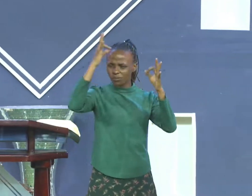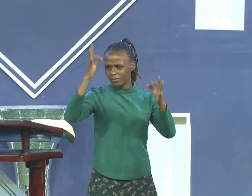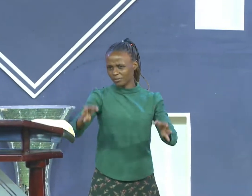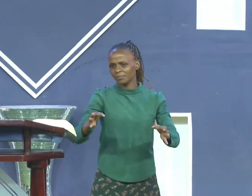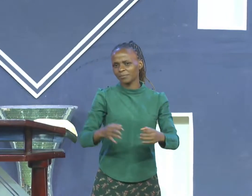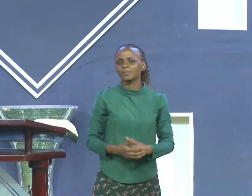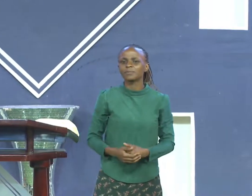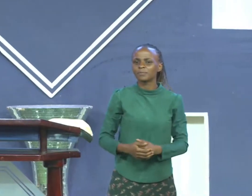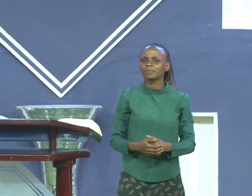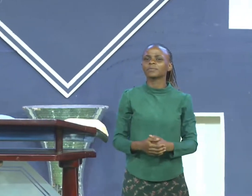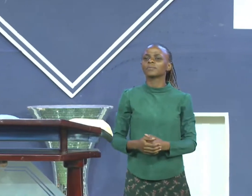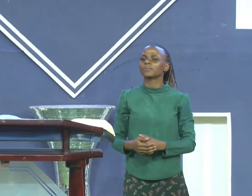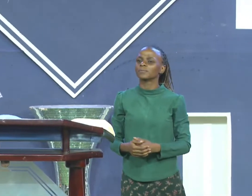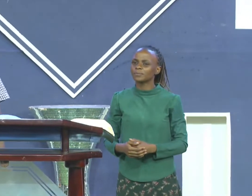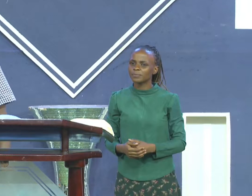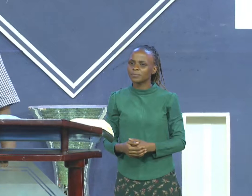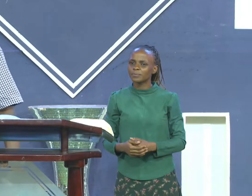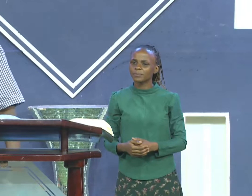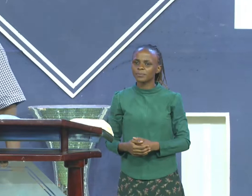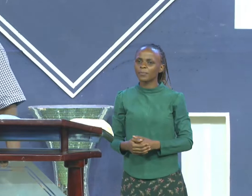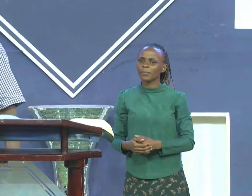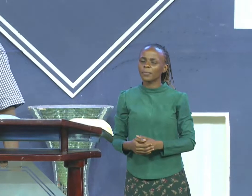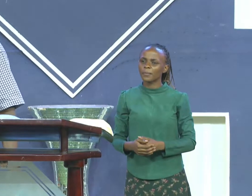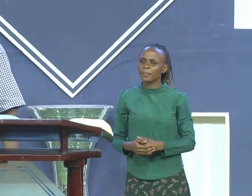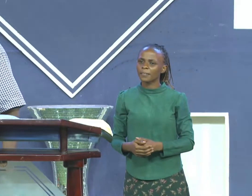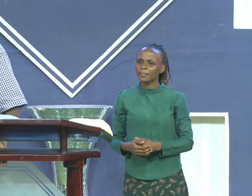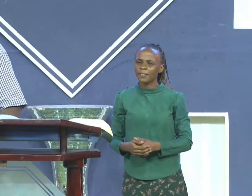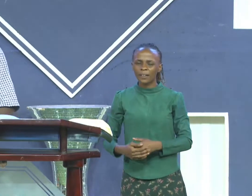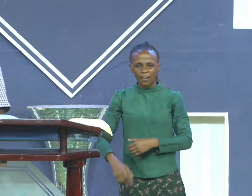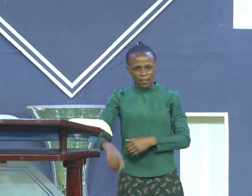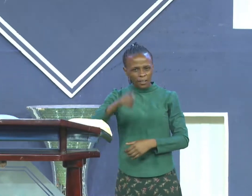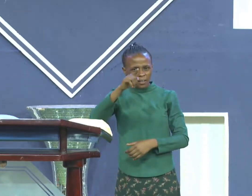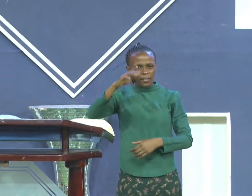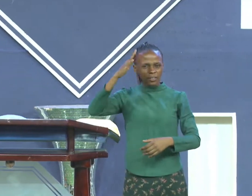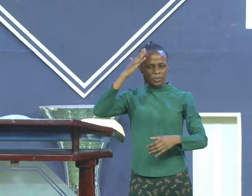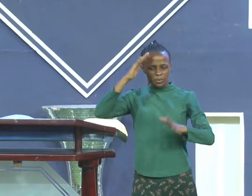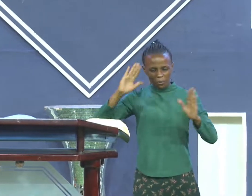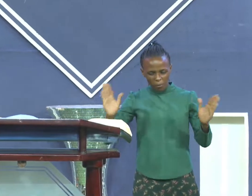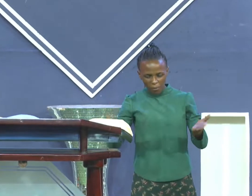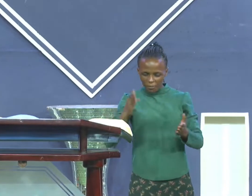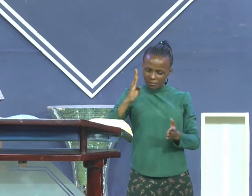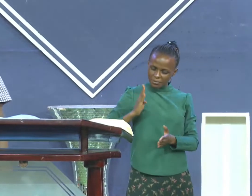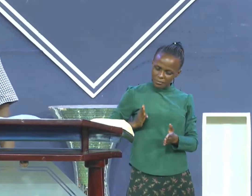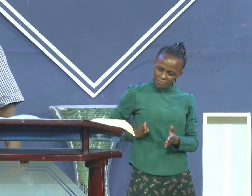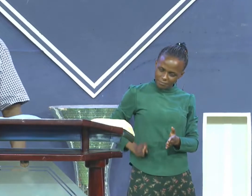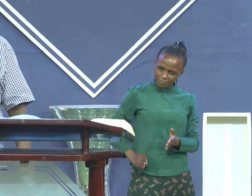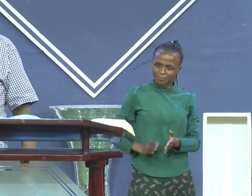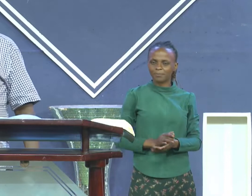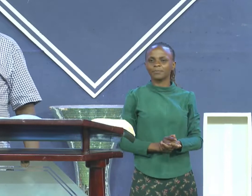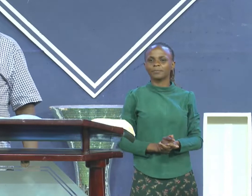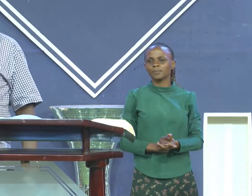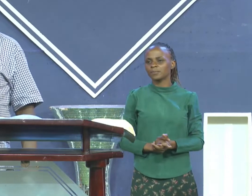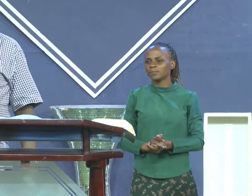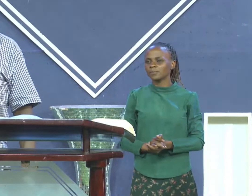side and whatever the enemy is planning and you become aware of it. N'omanya n'engeri gy'oneeyisaamu. And you even know how to